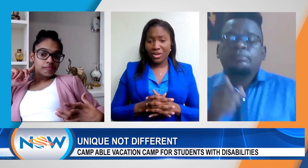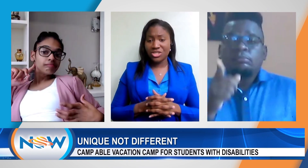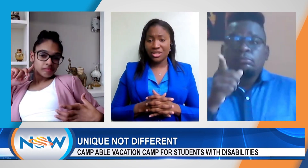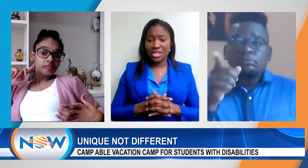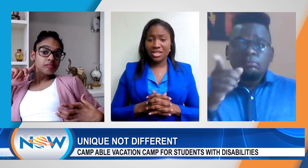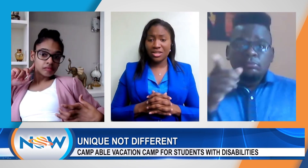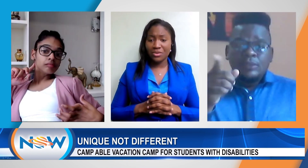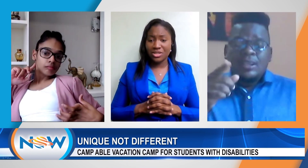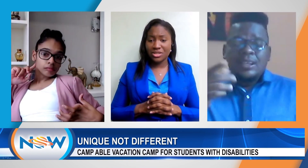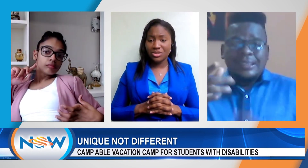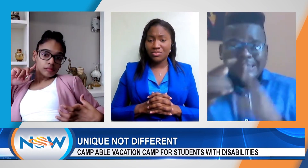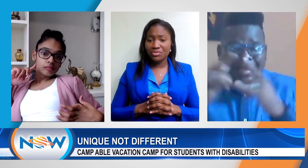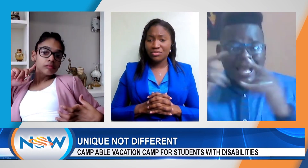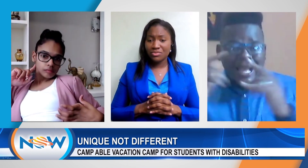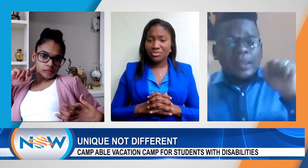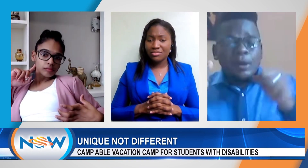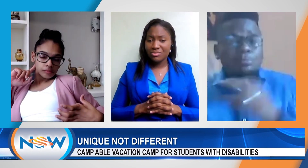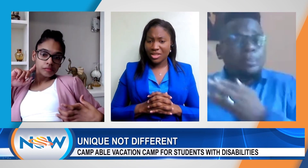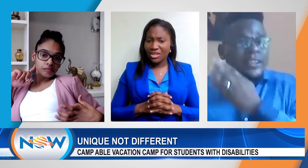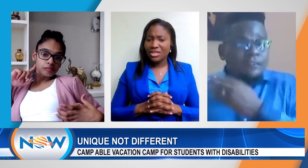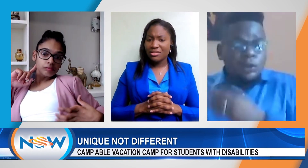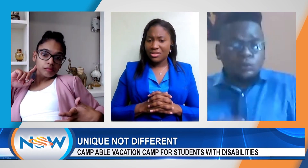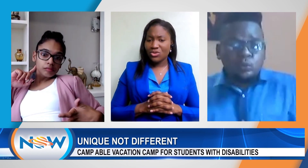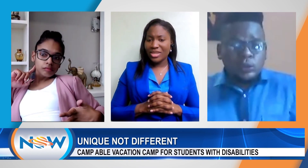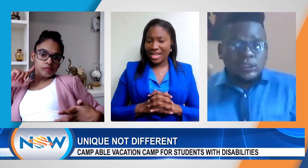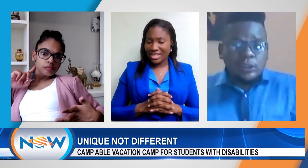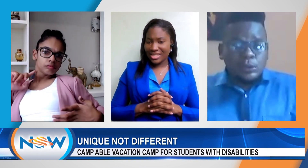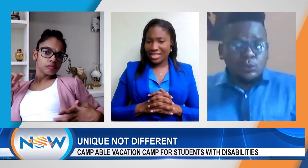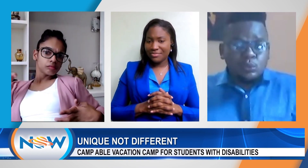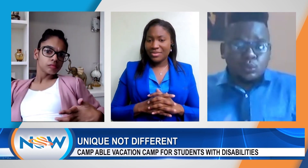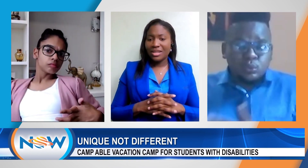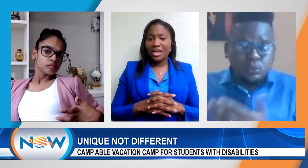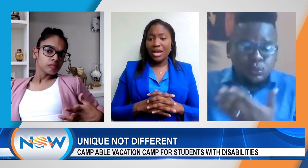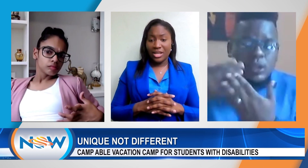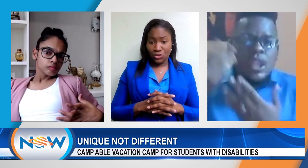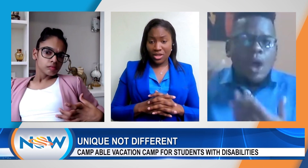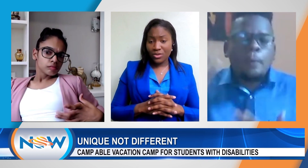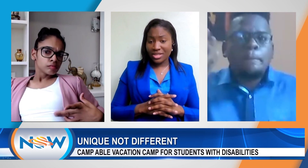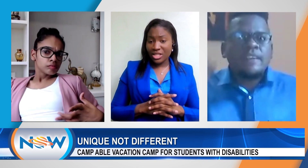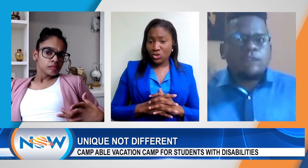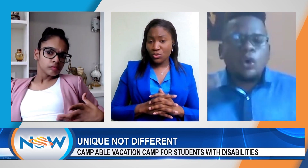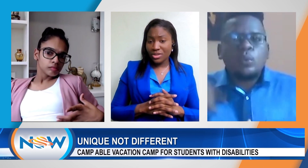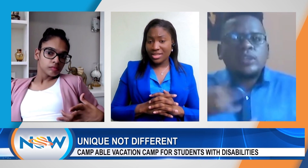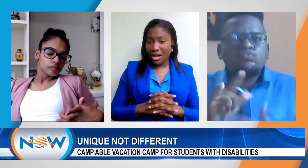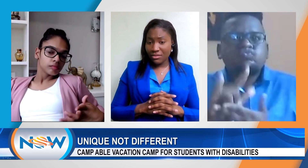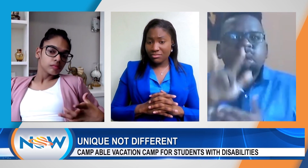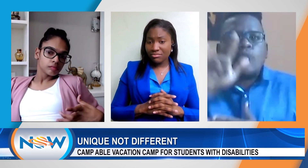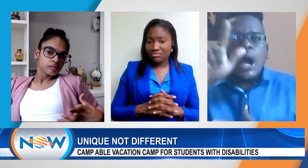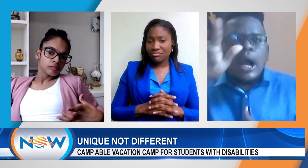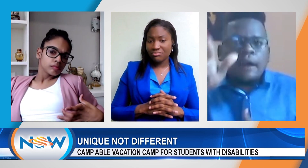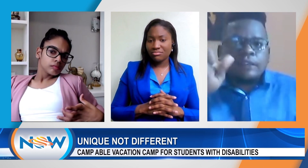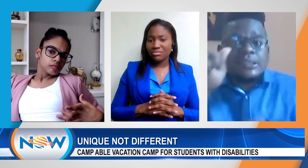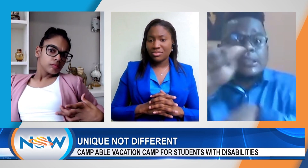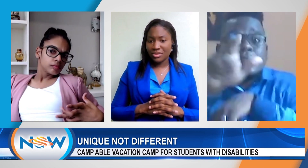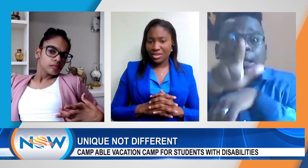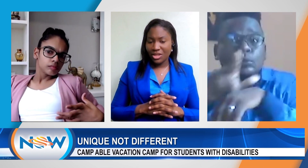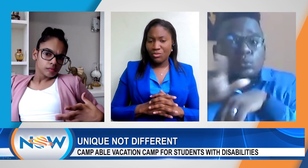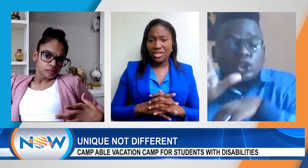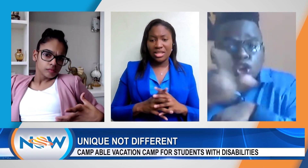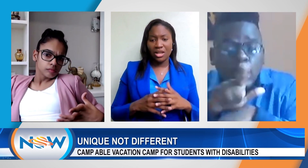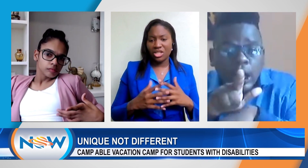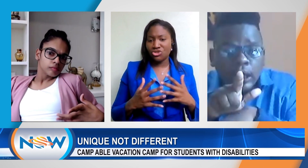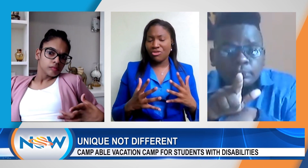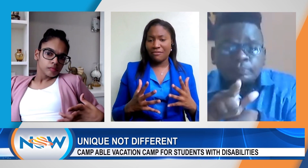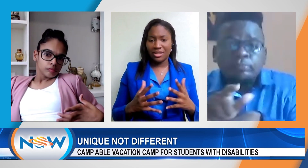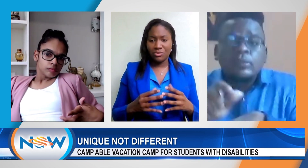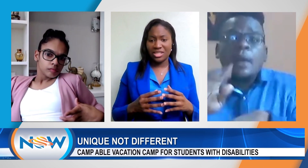Okay, good question. That's a good question. So yes, in 2002 till now,